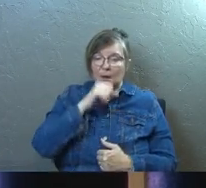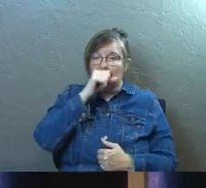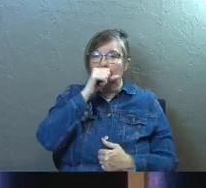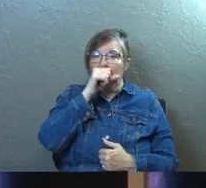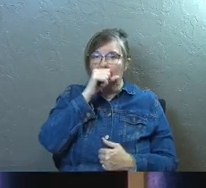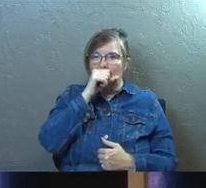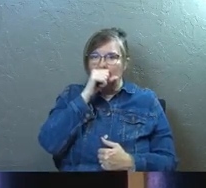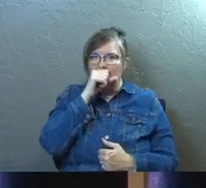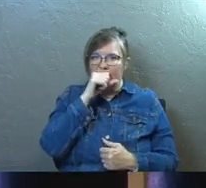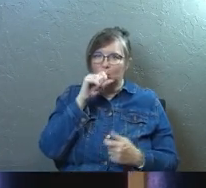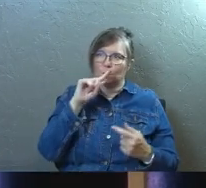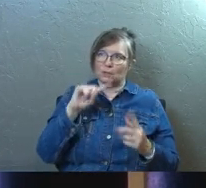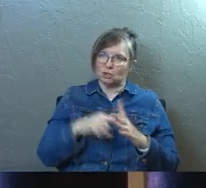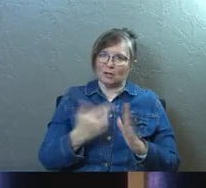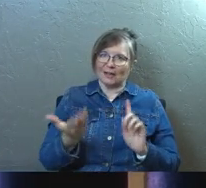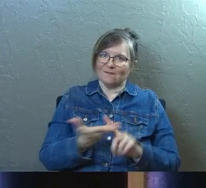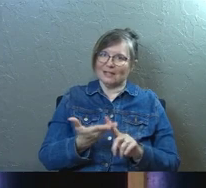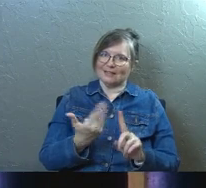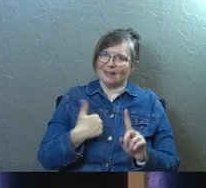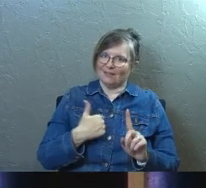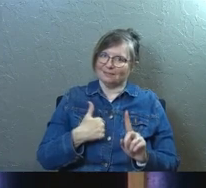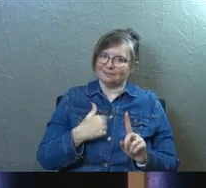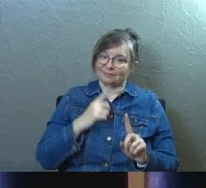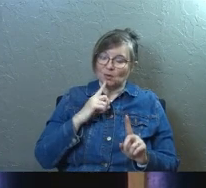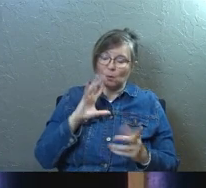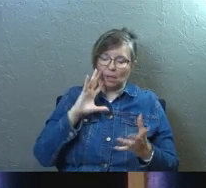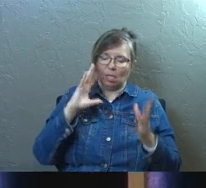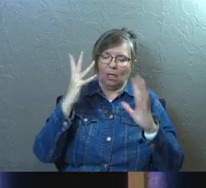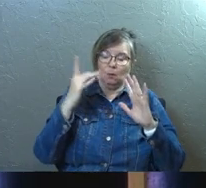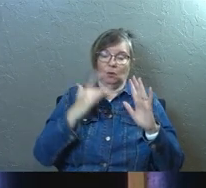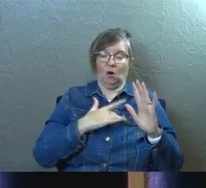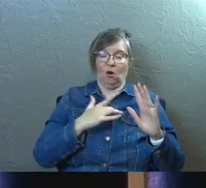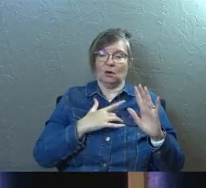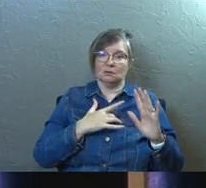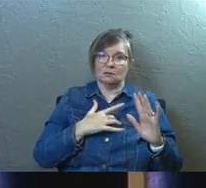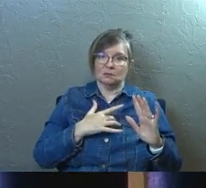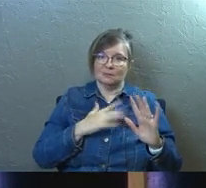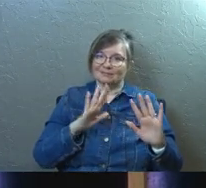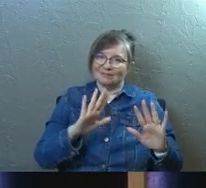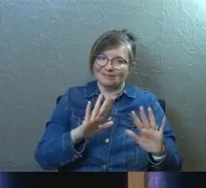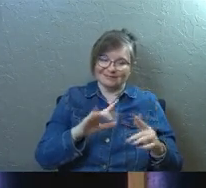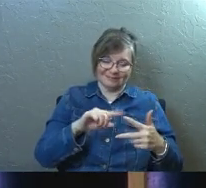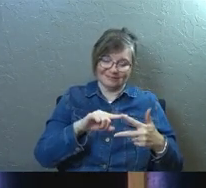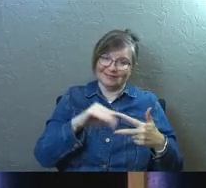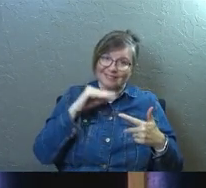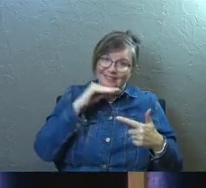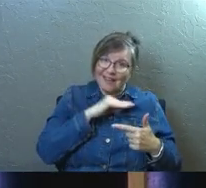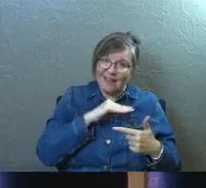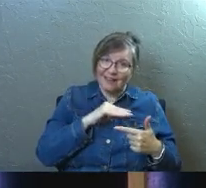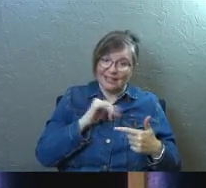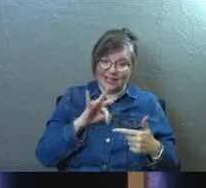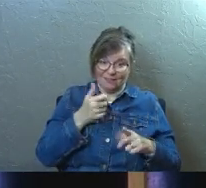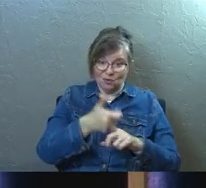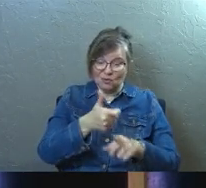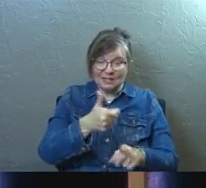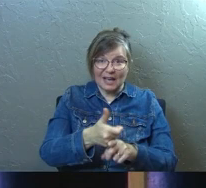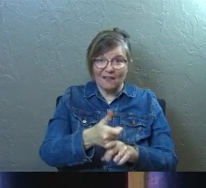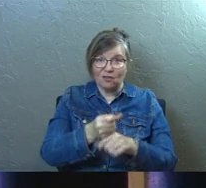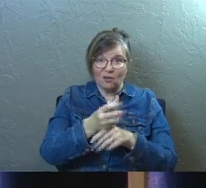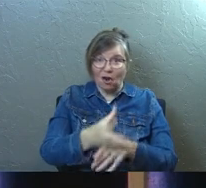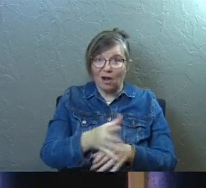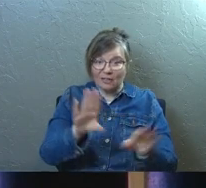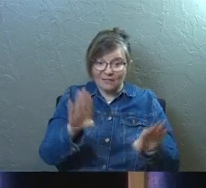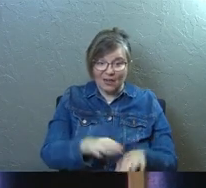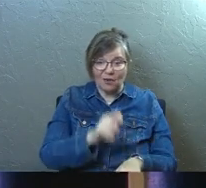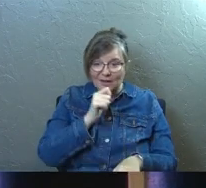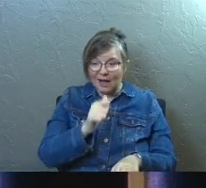Like, we start doing this stuff, and that's the stuff that really messes with our hearts. Here's the thing. Whether you got yourself in your valley or not,